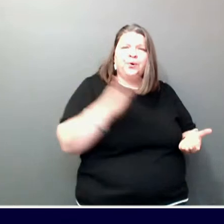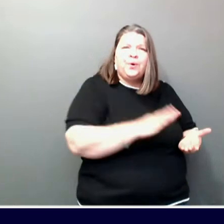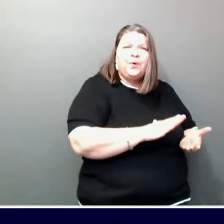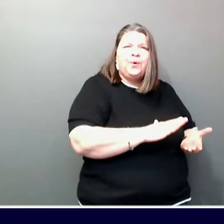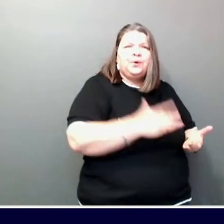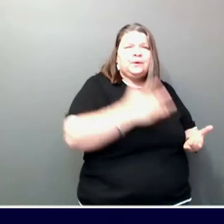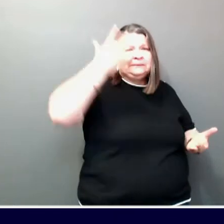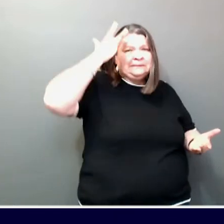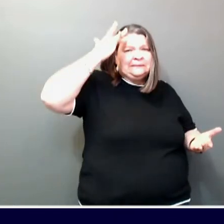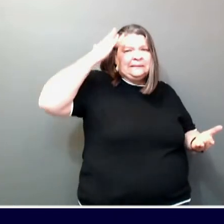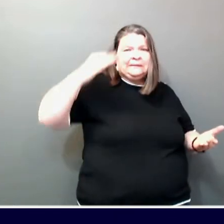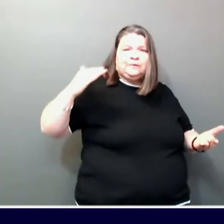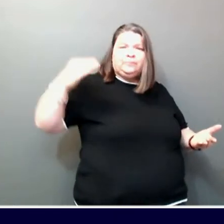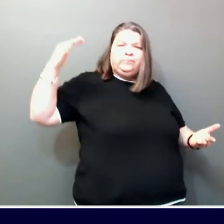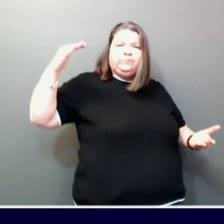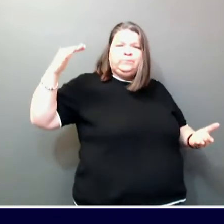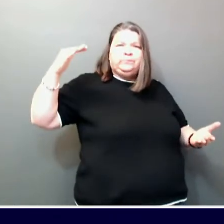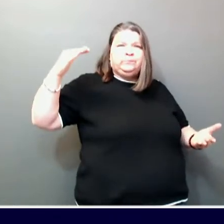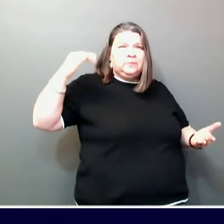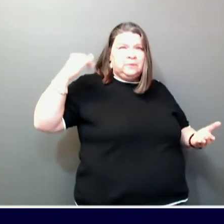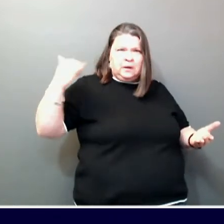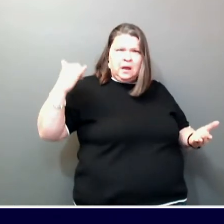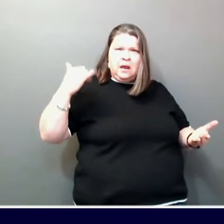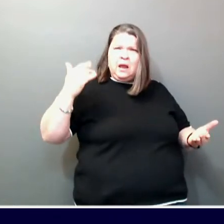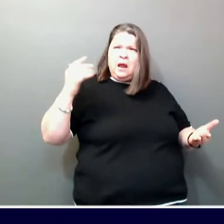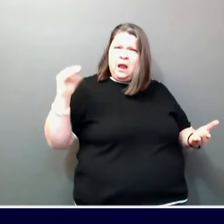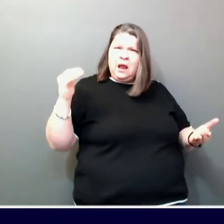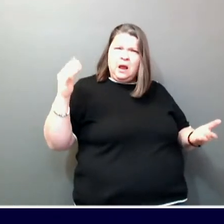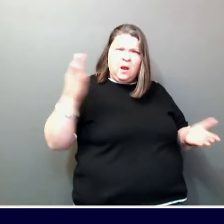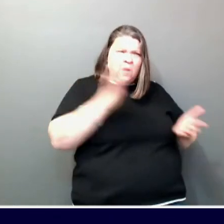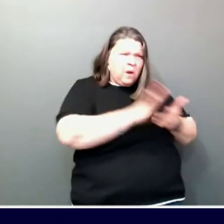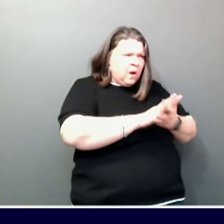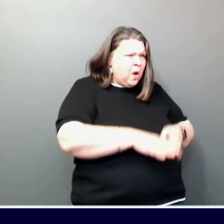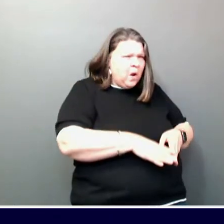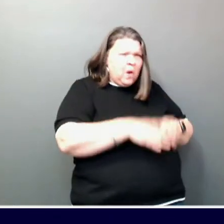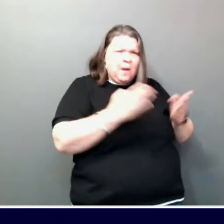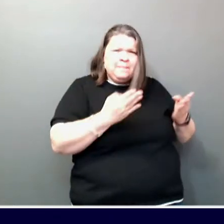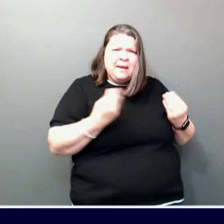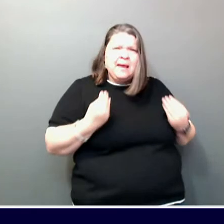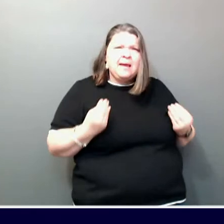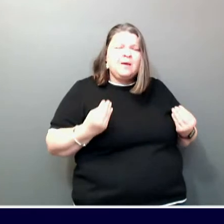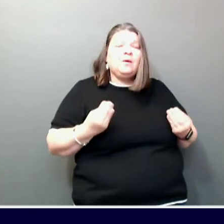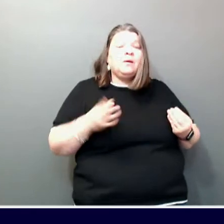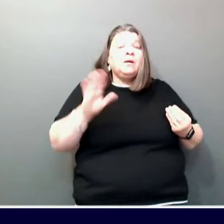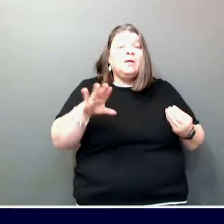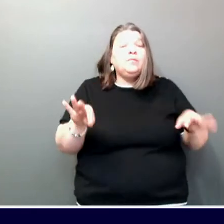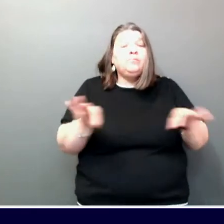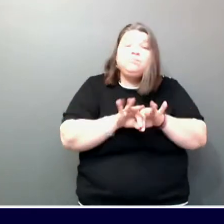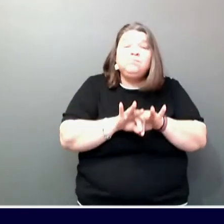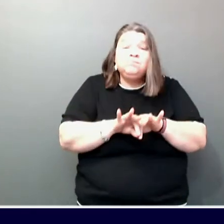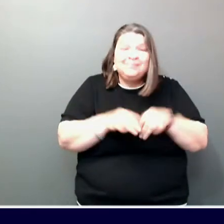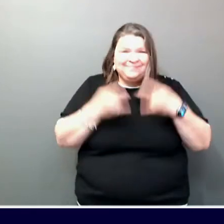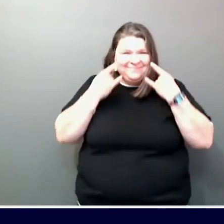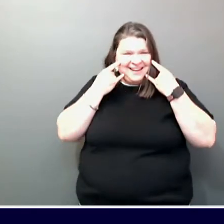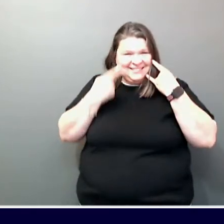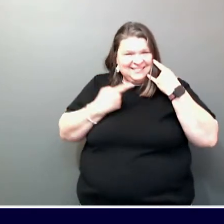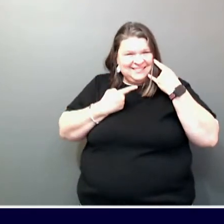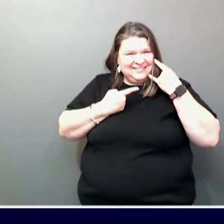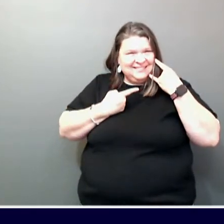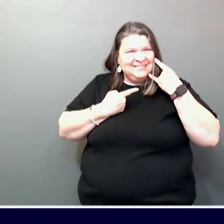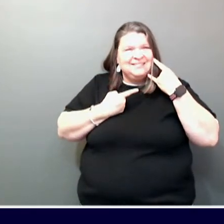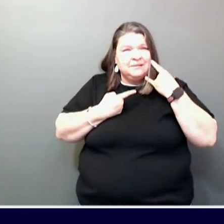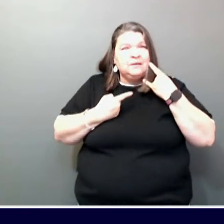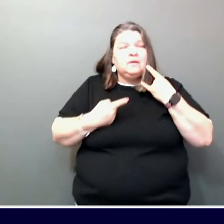keep schools open and keep kids in those classrooms. But things are changing. Rates of COVID are